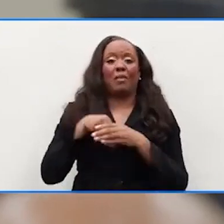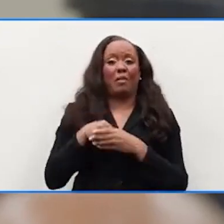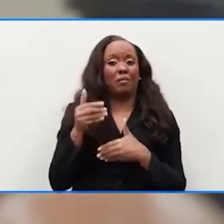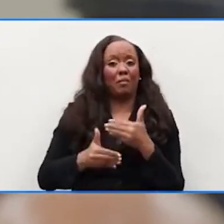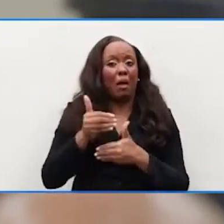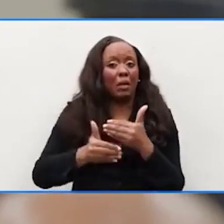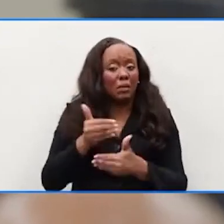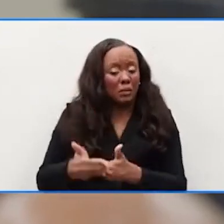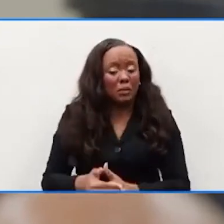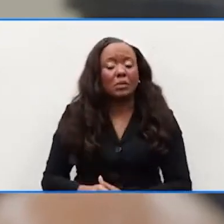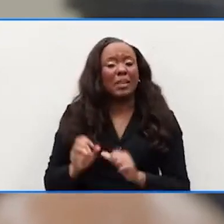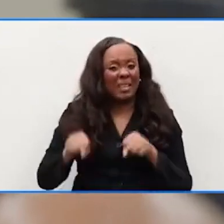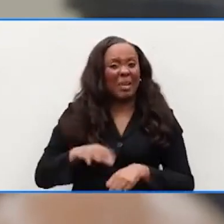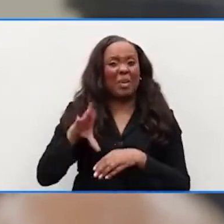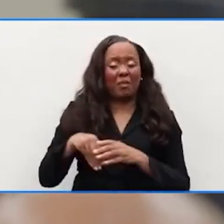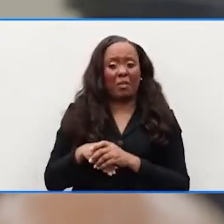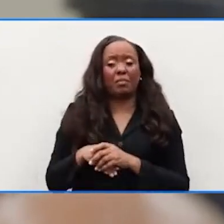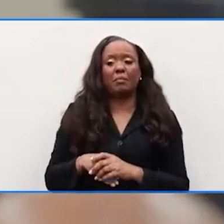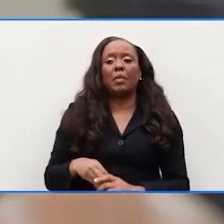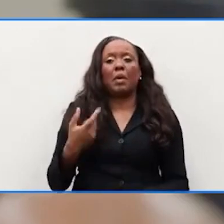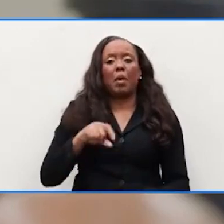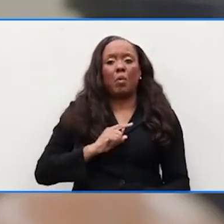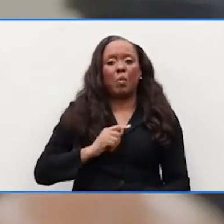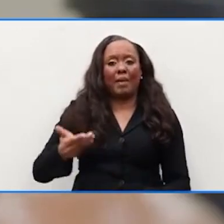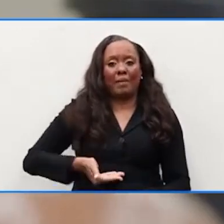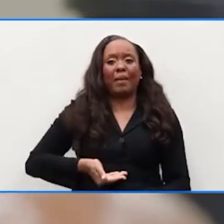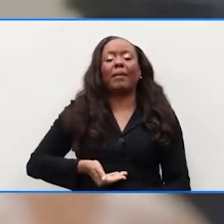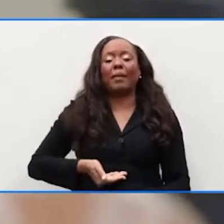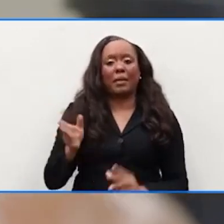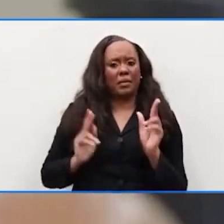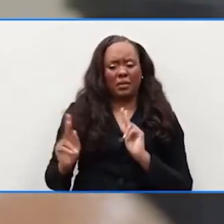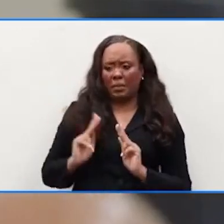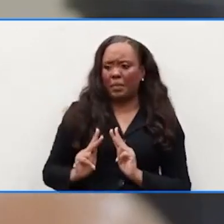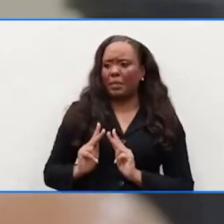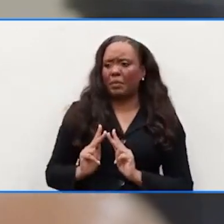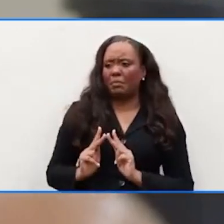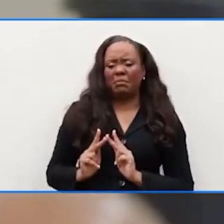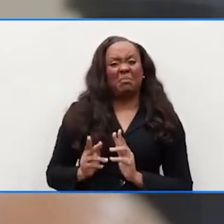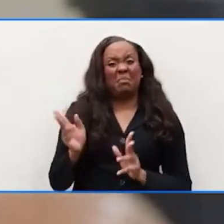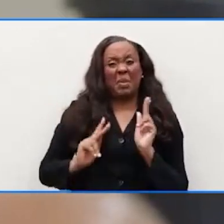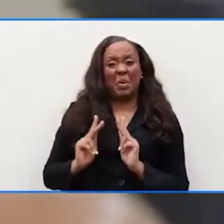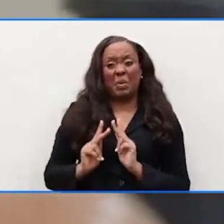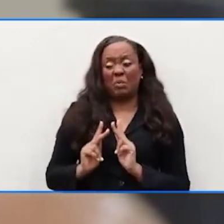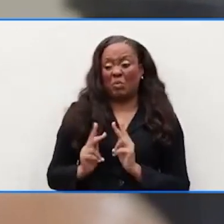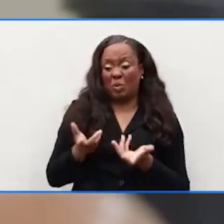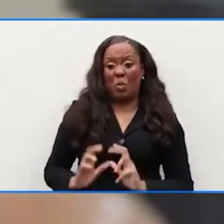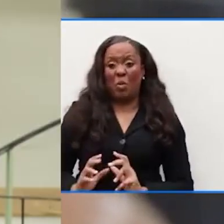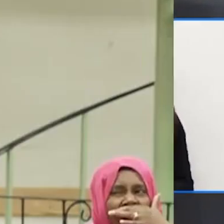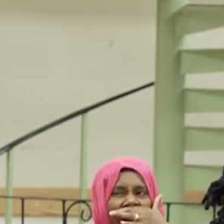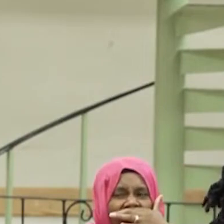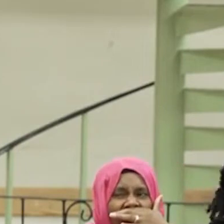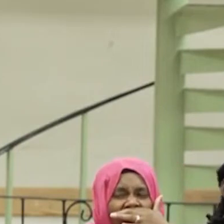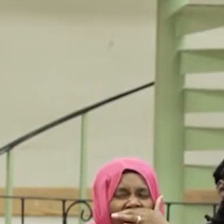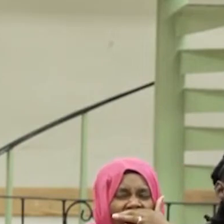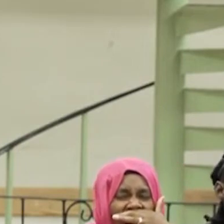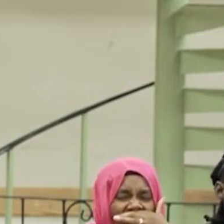In fact, we have issued a public notice inviting written submissions from those who do not want to appear in person. Trade